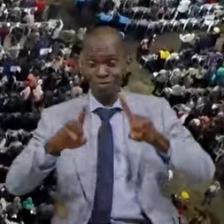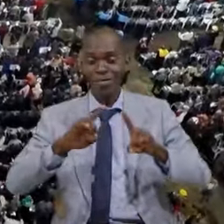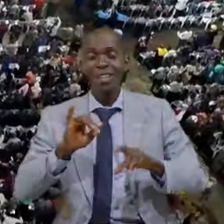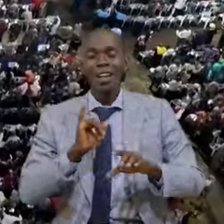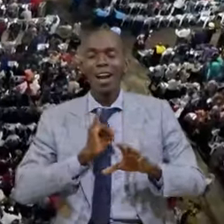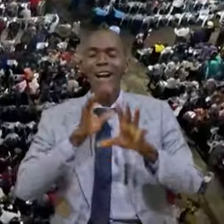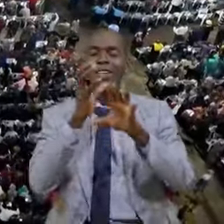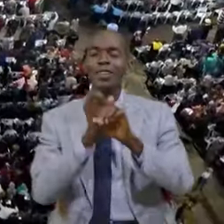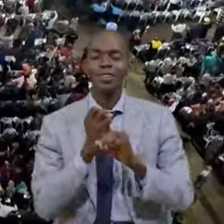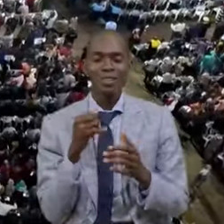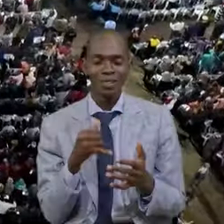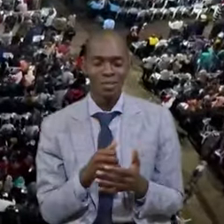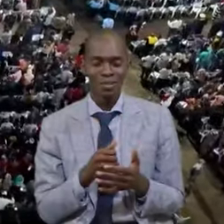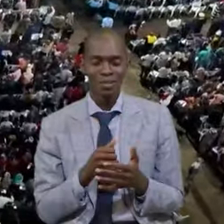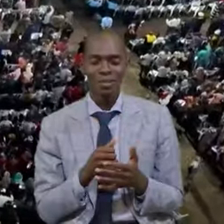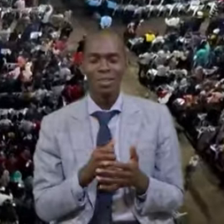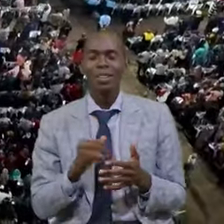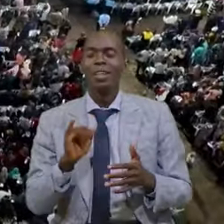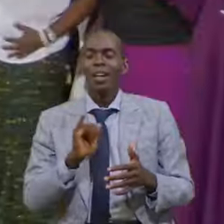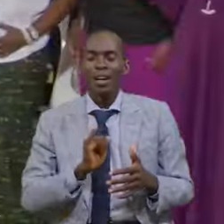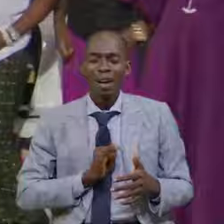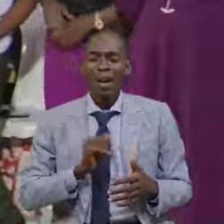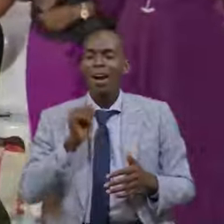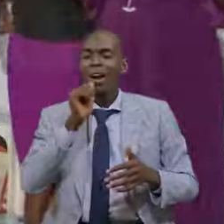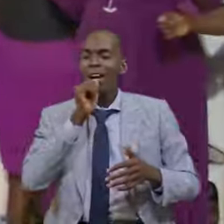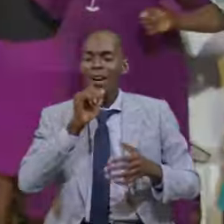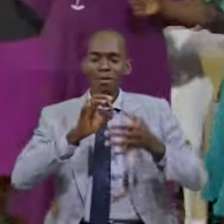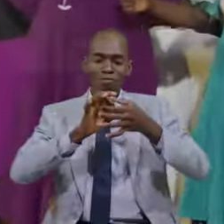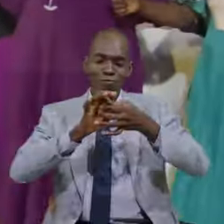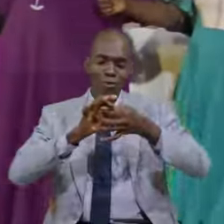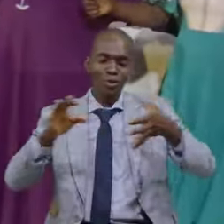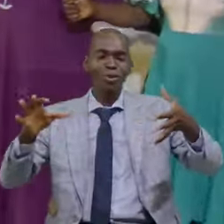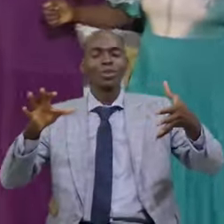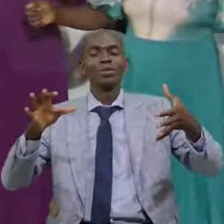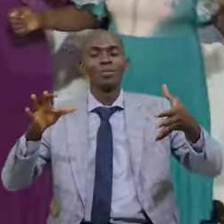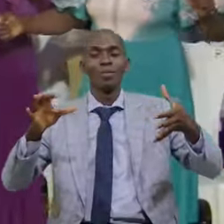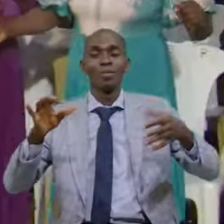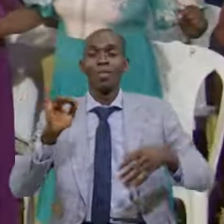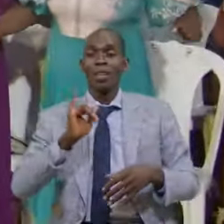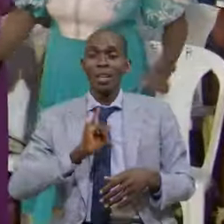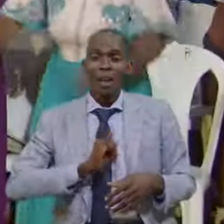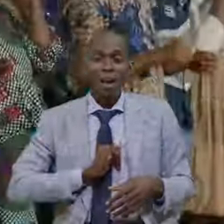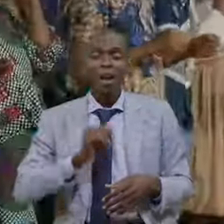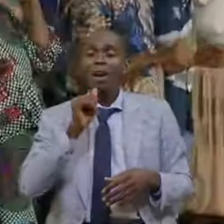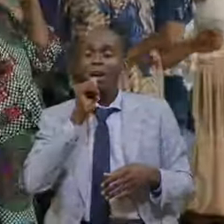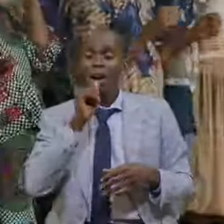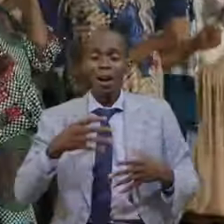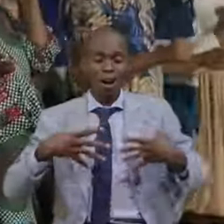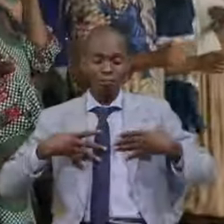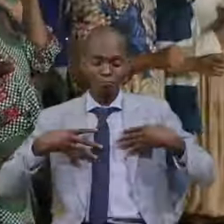it. I am loosed. I am healed.